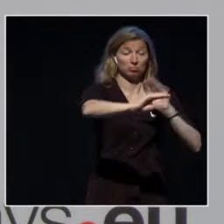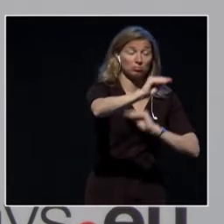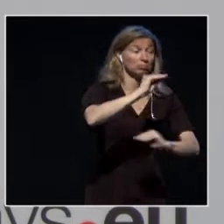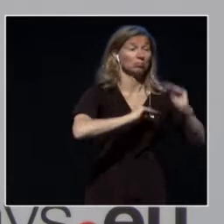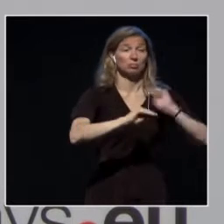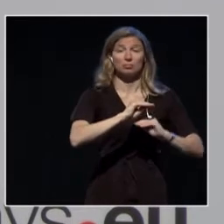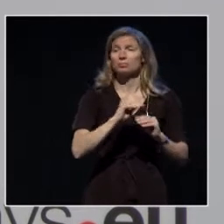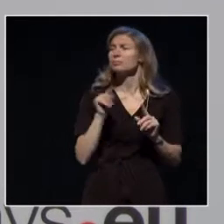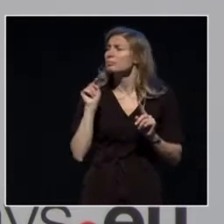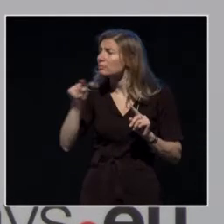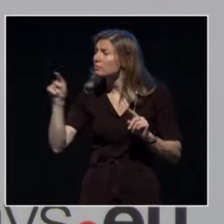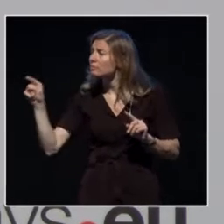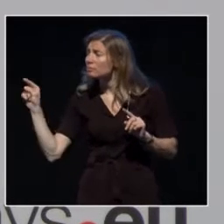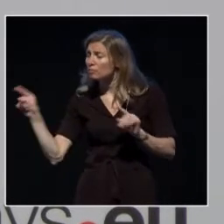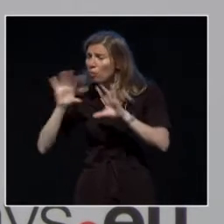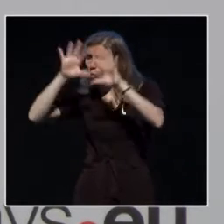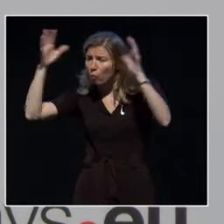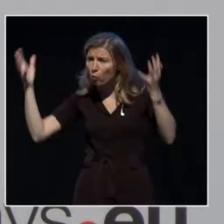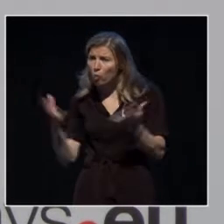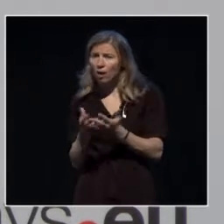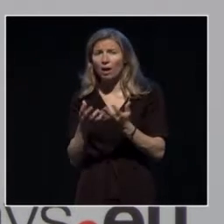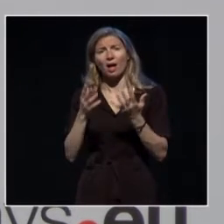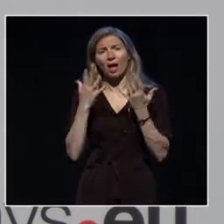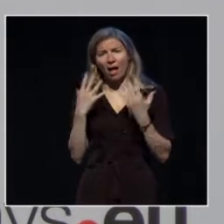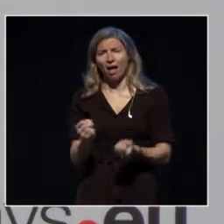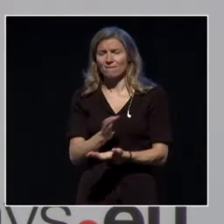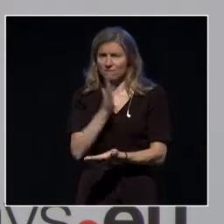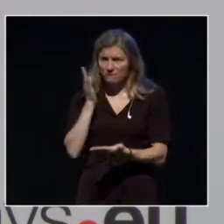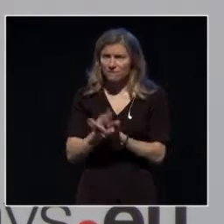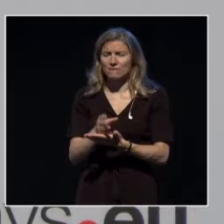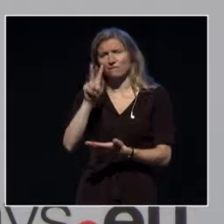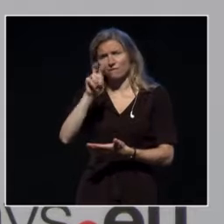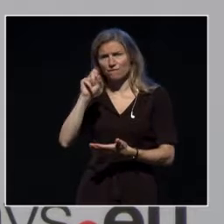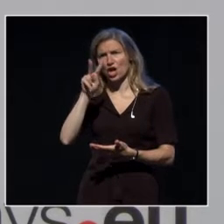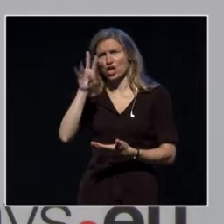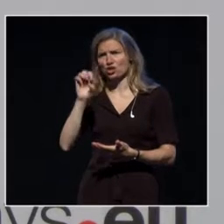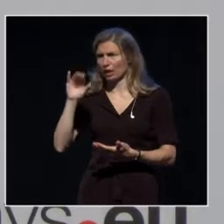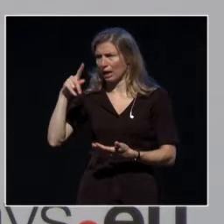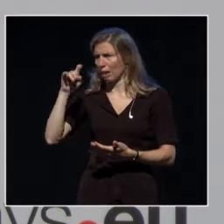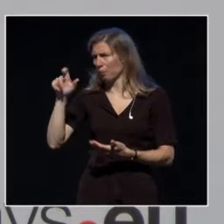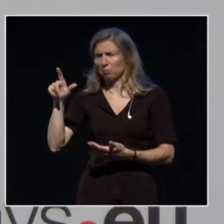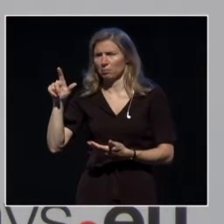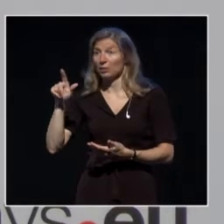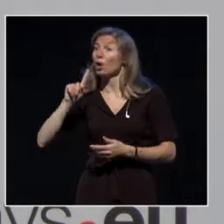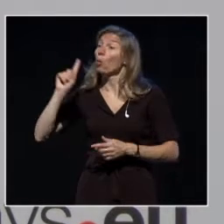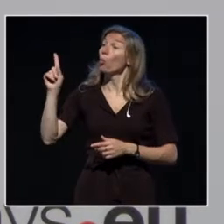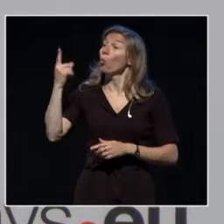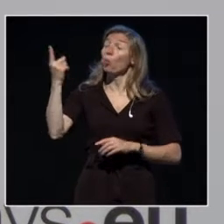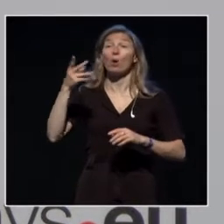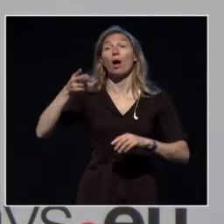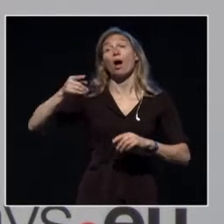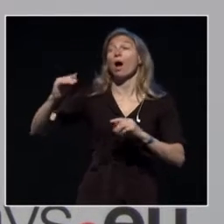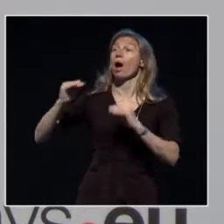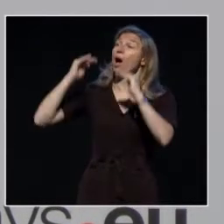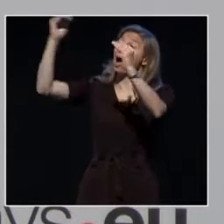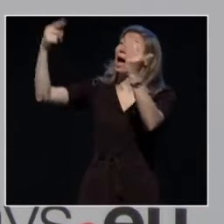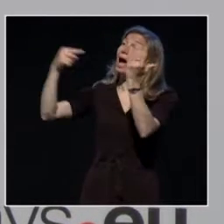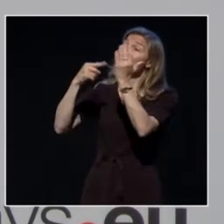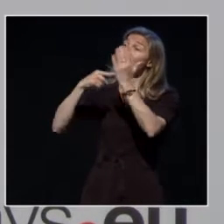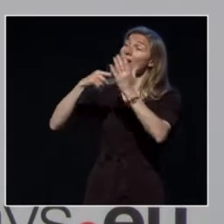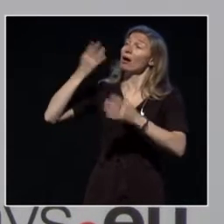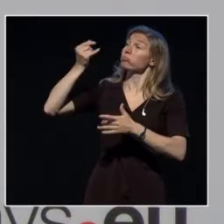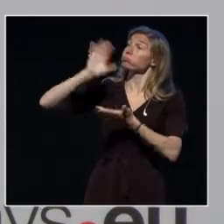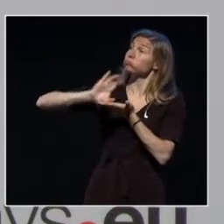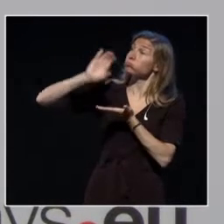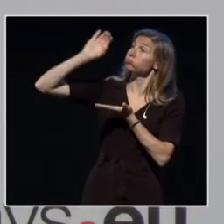world have venture capital to speak of. Venture capital is not only lending to a high-tech company, but it's a special way